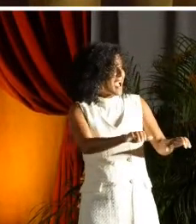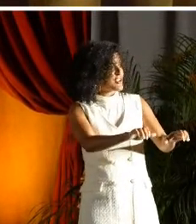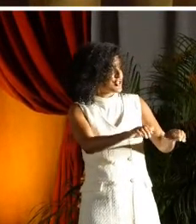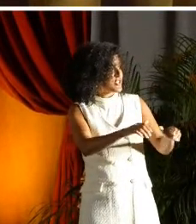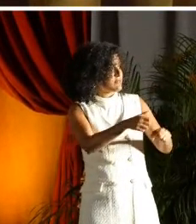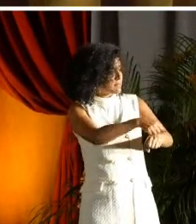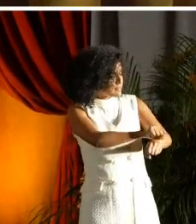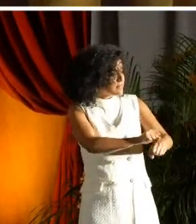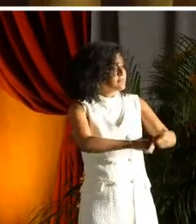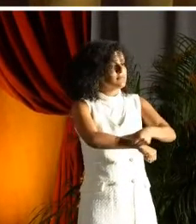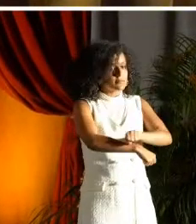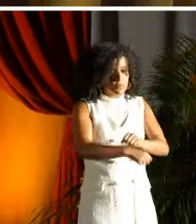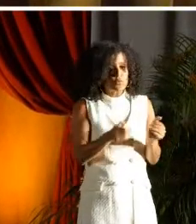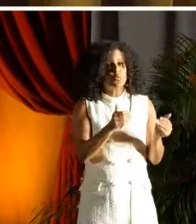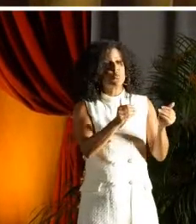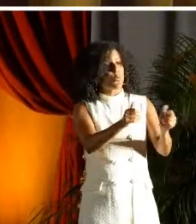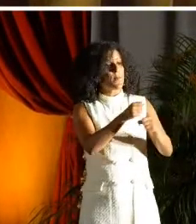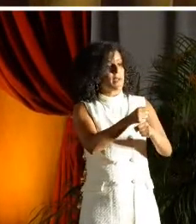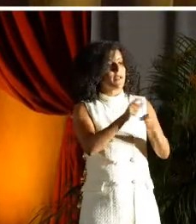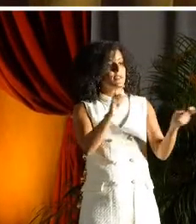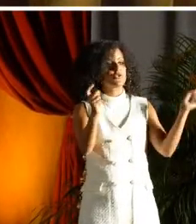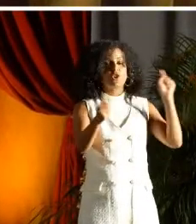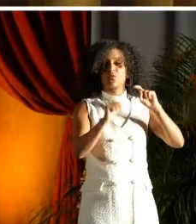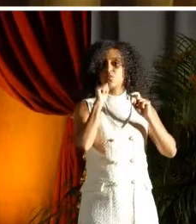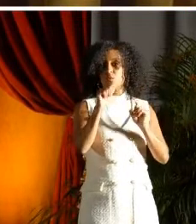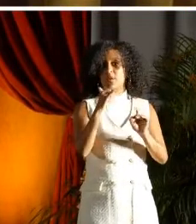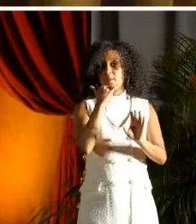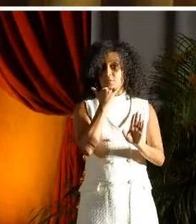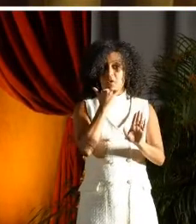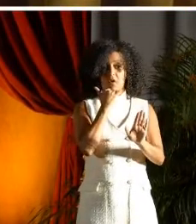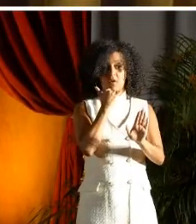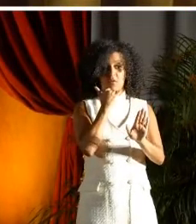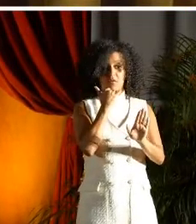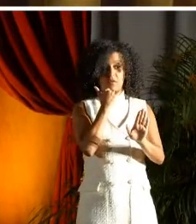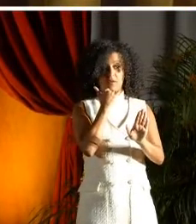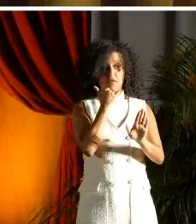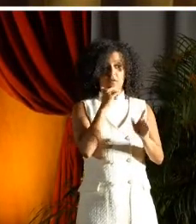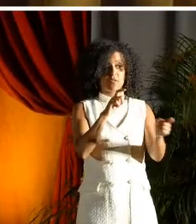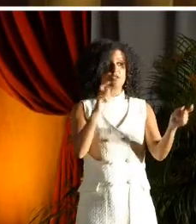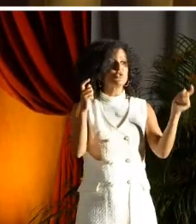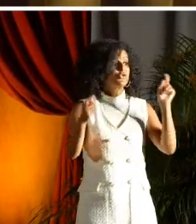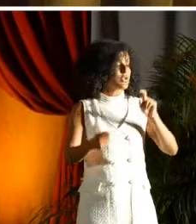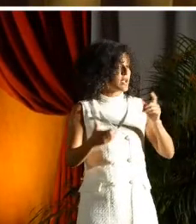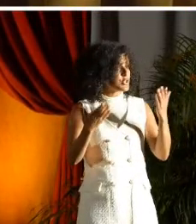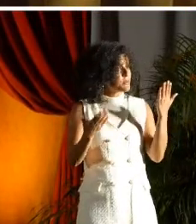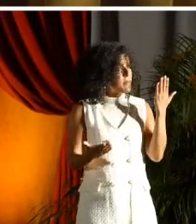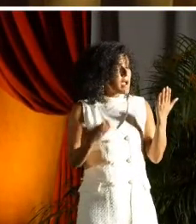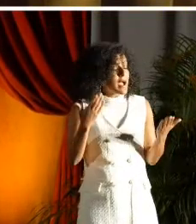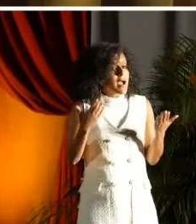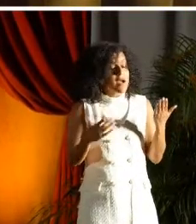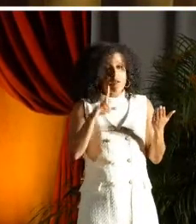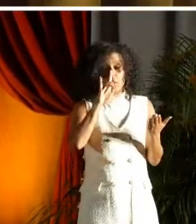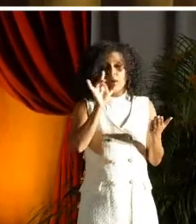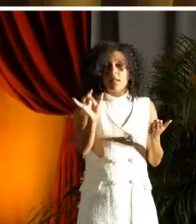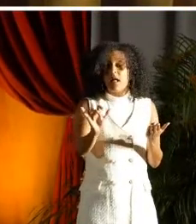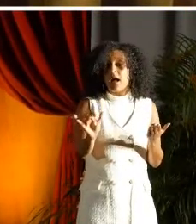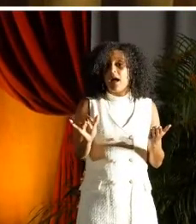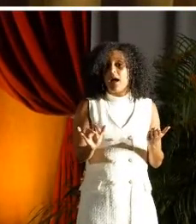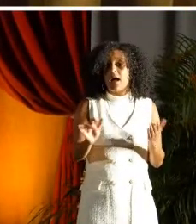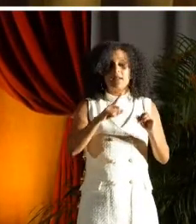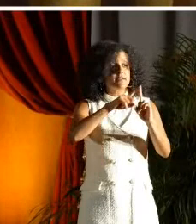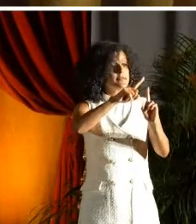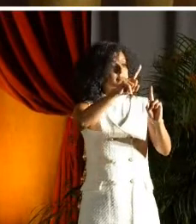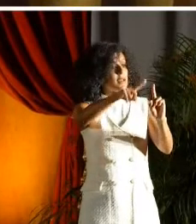make a change. Don't get me wrong, that change may be in a